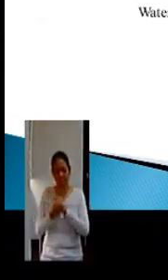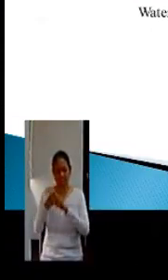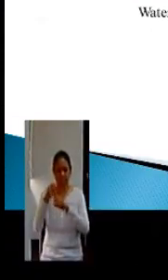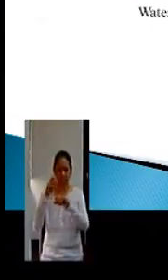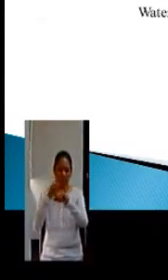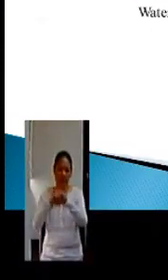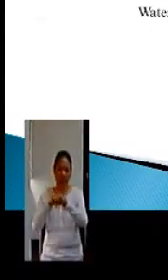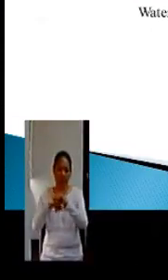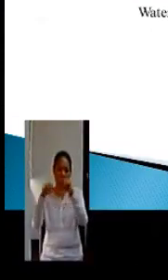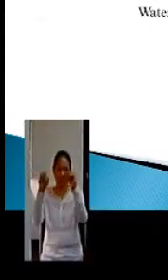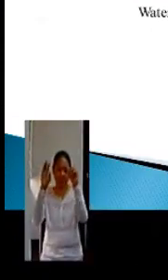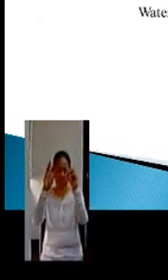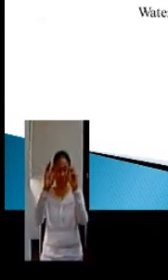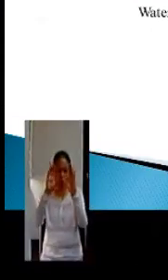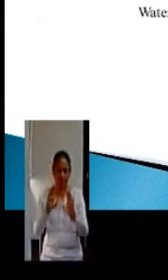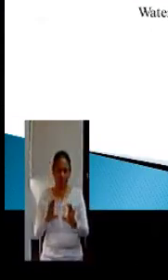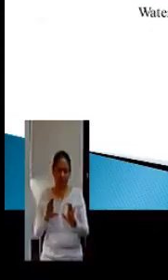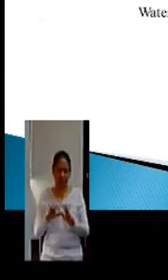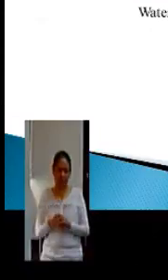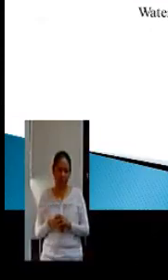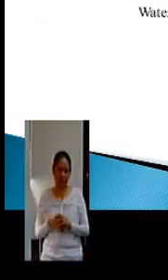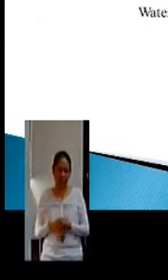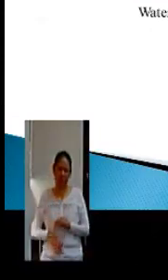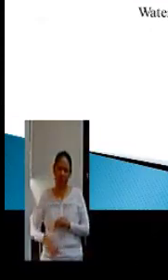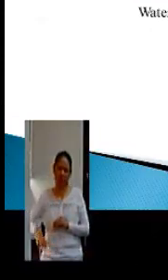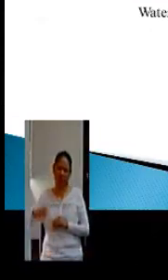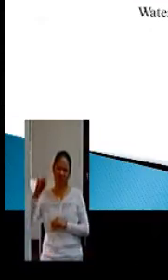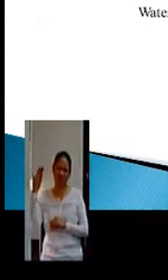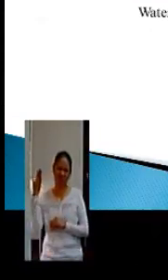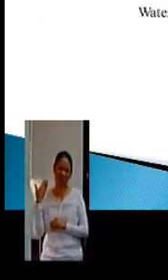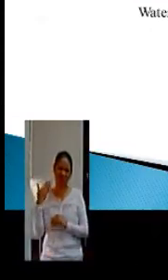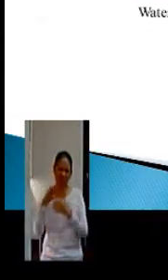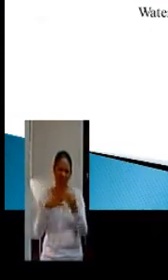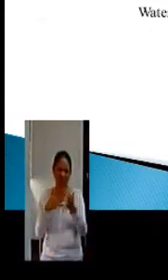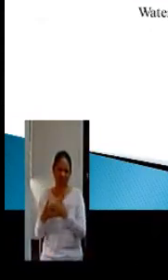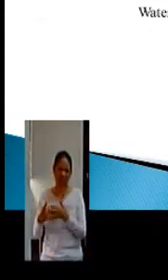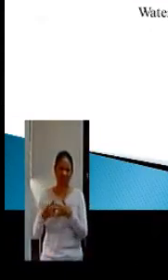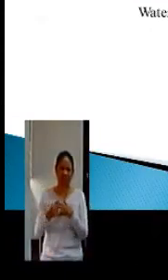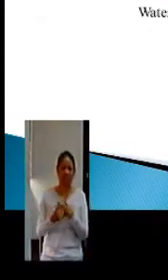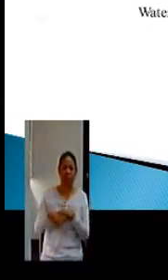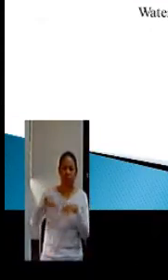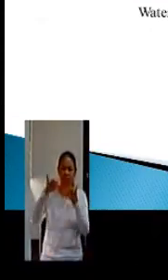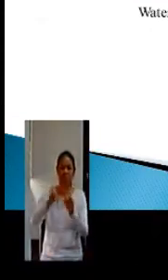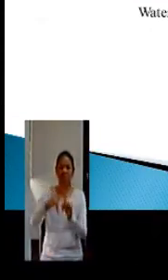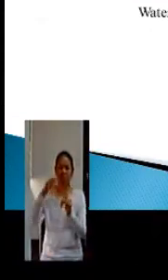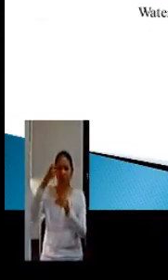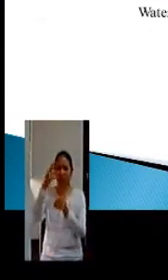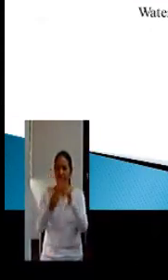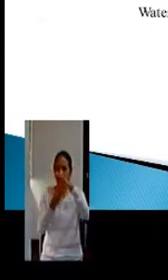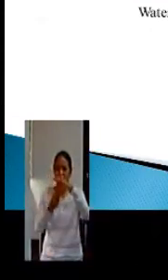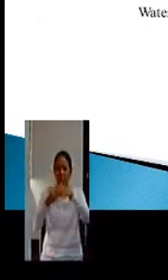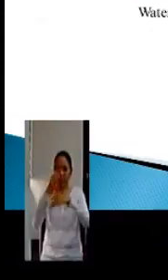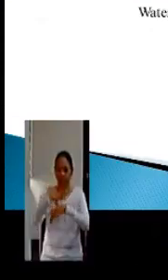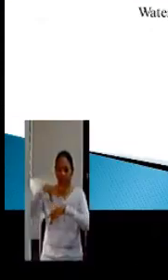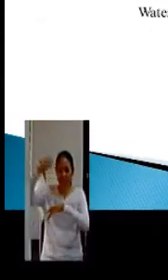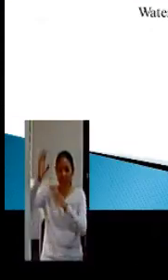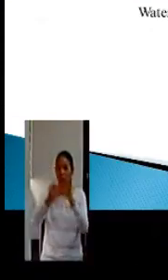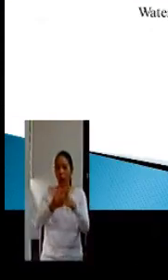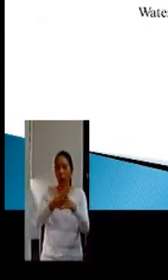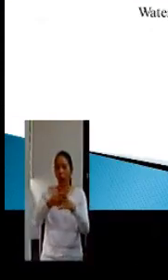niya, talagang noon, kahit magbilag ka sa araw, 8 o'clock, lalabas ka, magbilag ka sa araw,